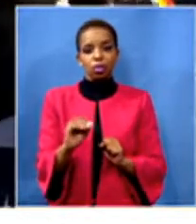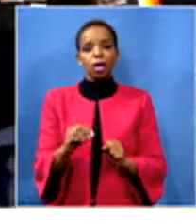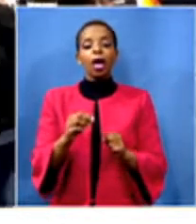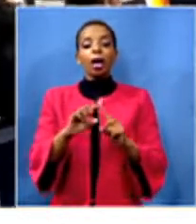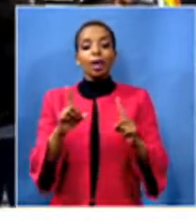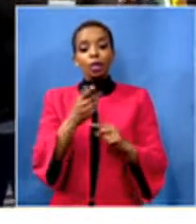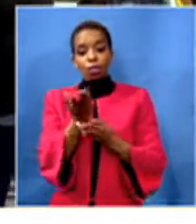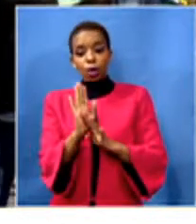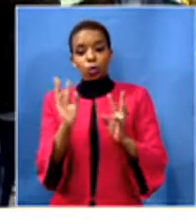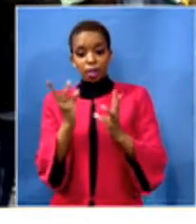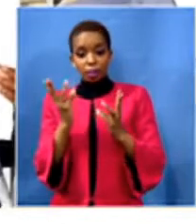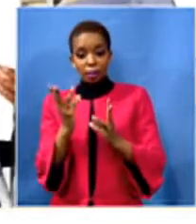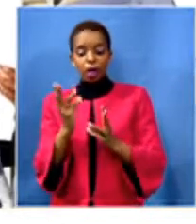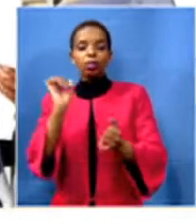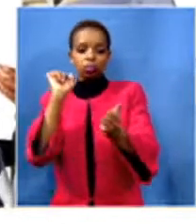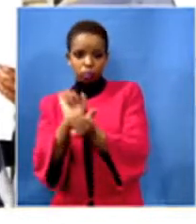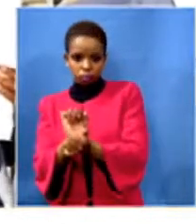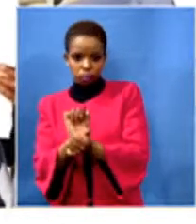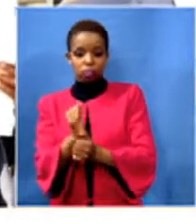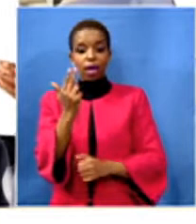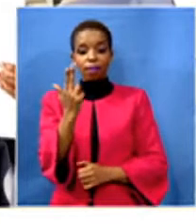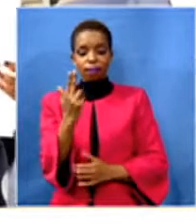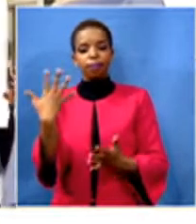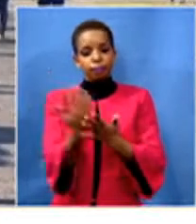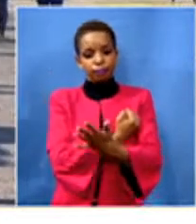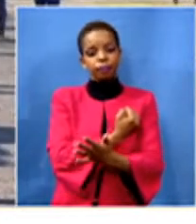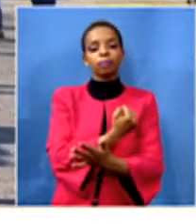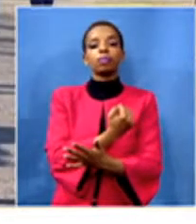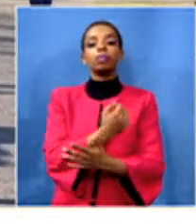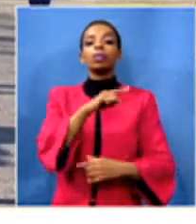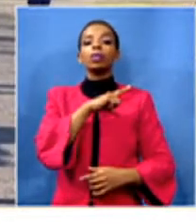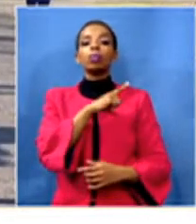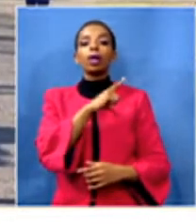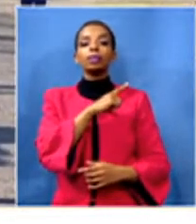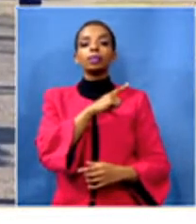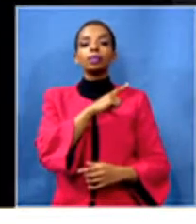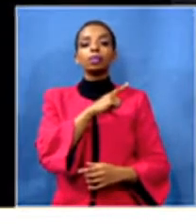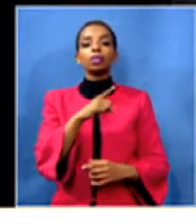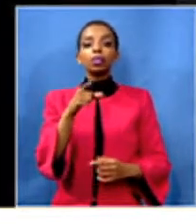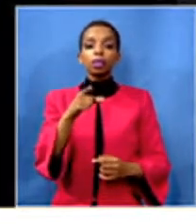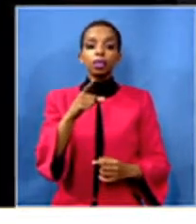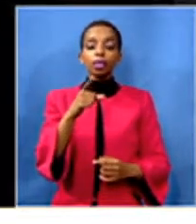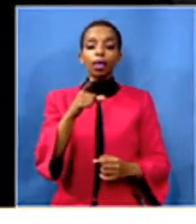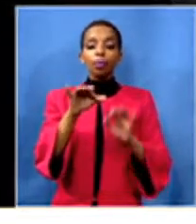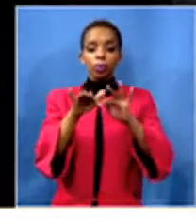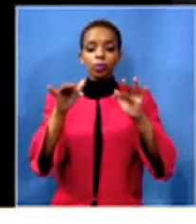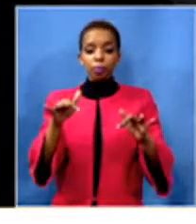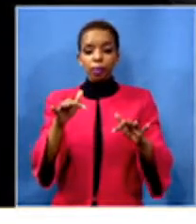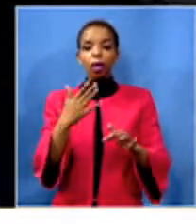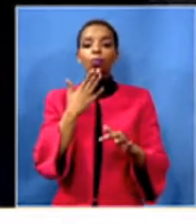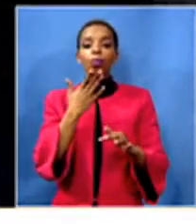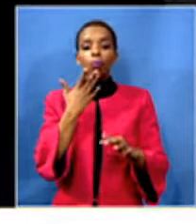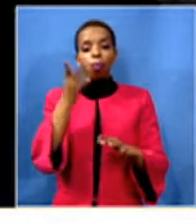those perpetrators, which is also part of proactive and also disarming those perpetrators.